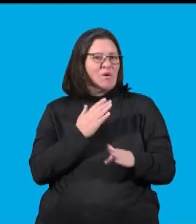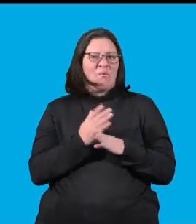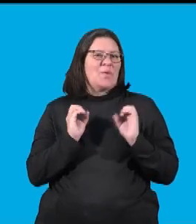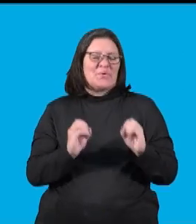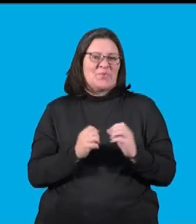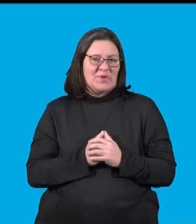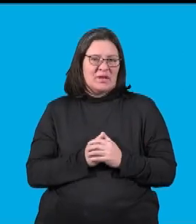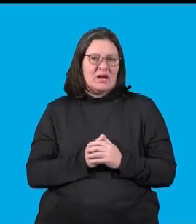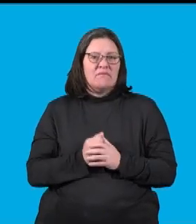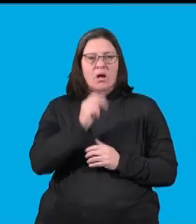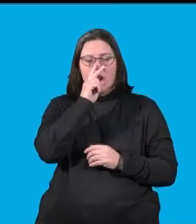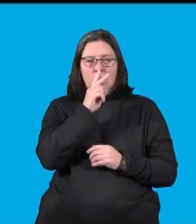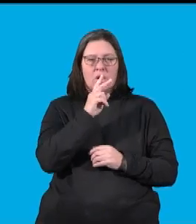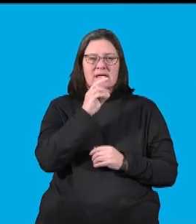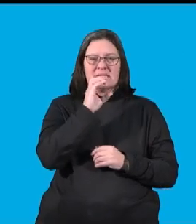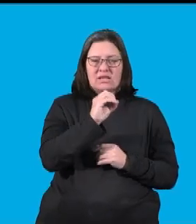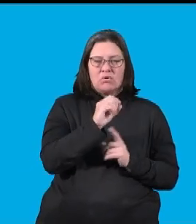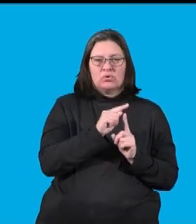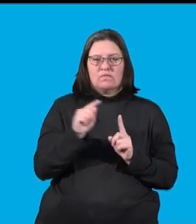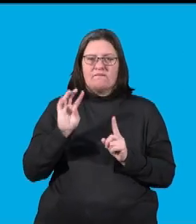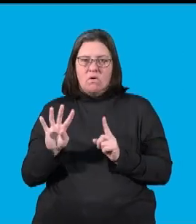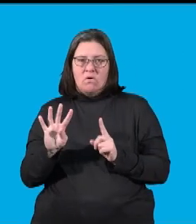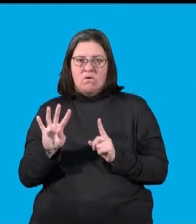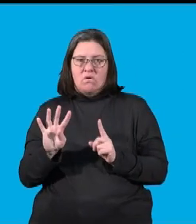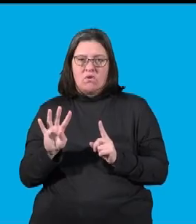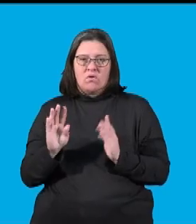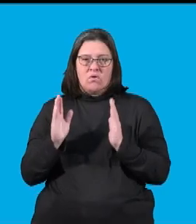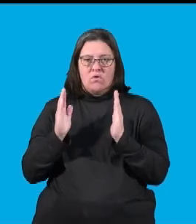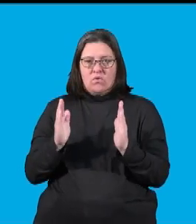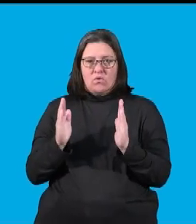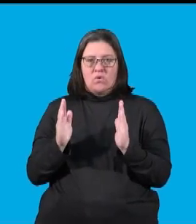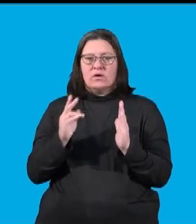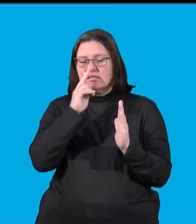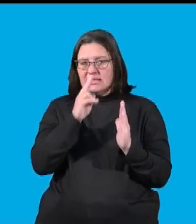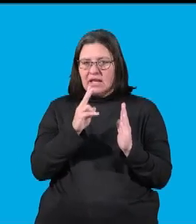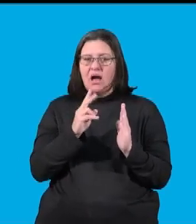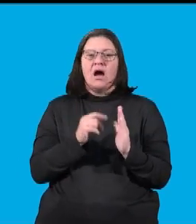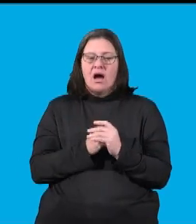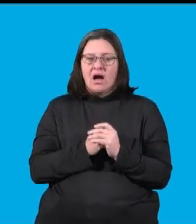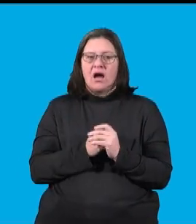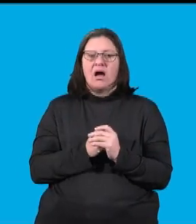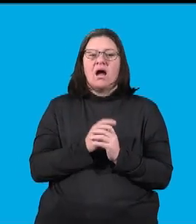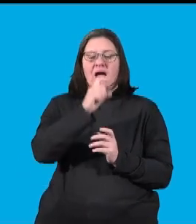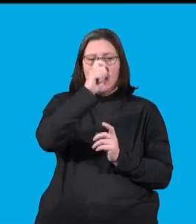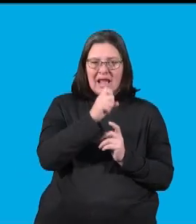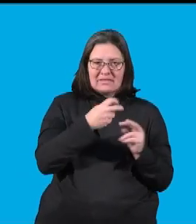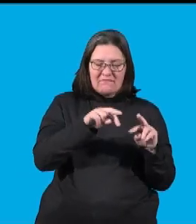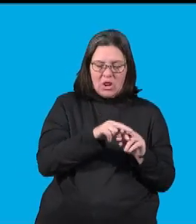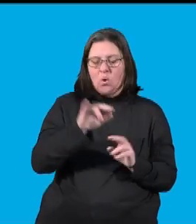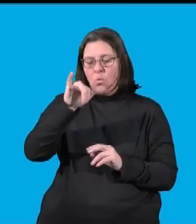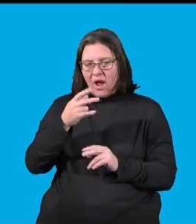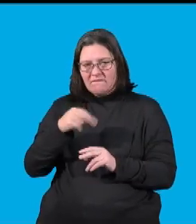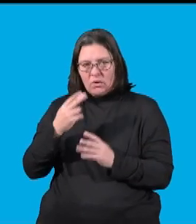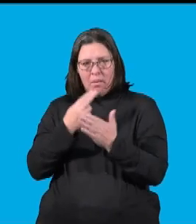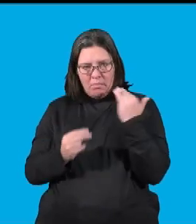smaller. That's not going to work. If I look between 0 and 4, right? What do we see there? Between the x values